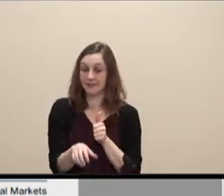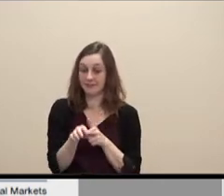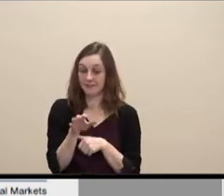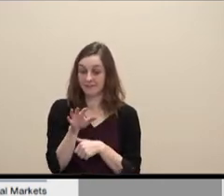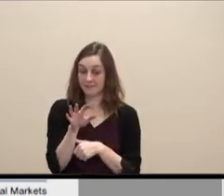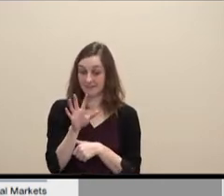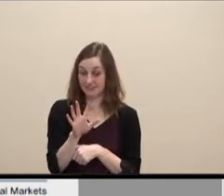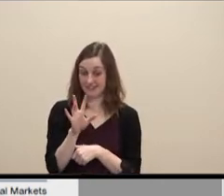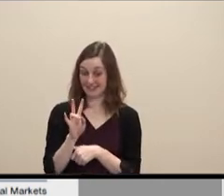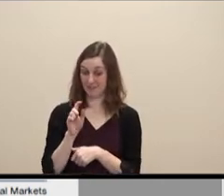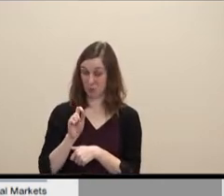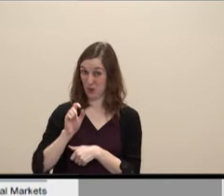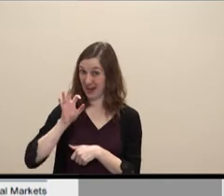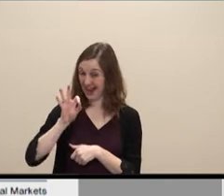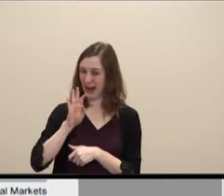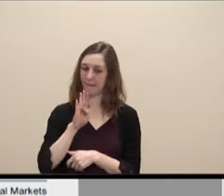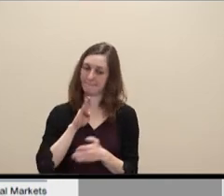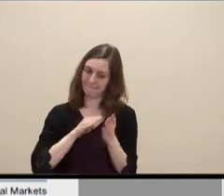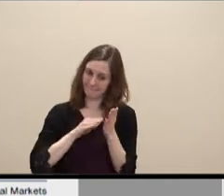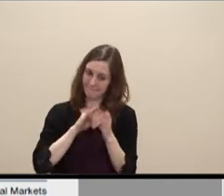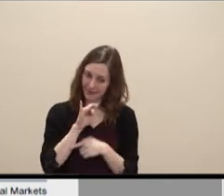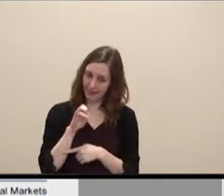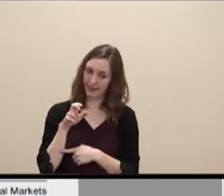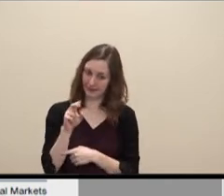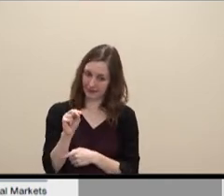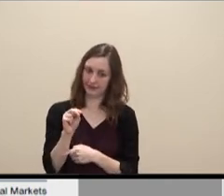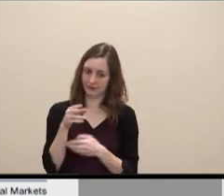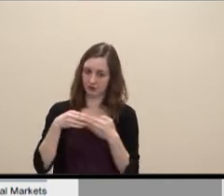of par amount have passed since that time.